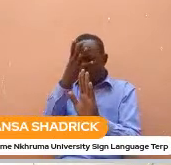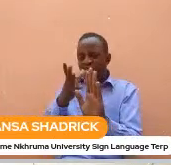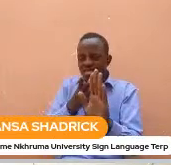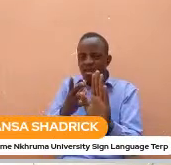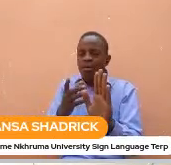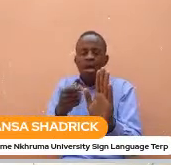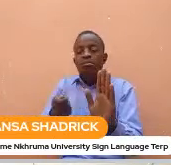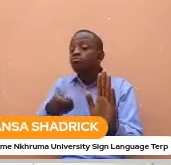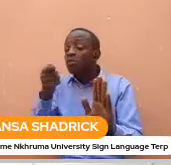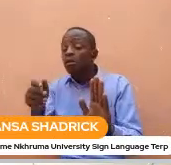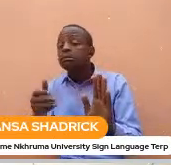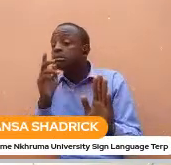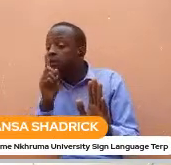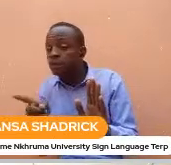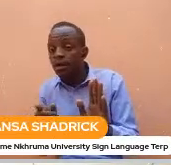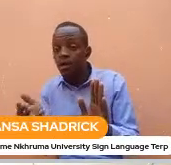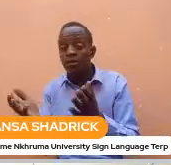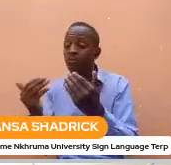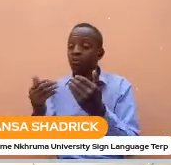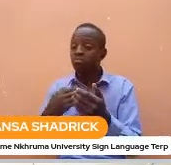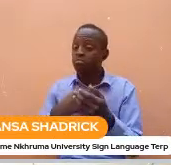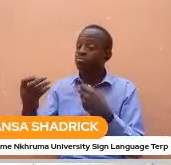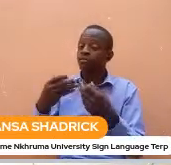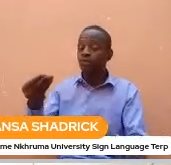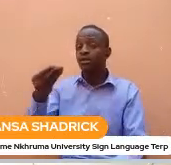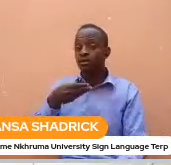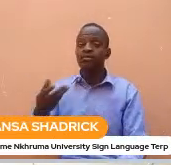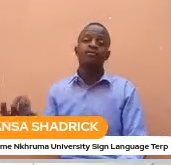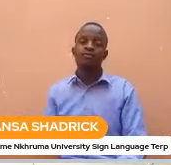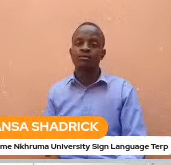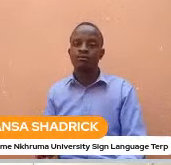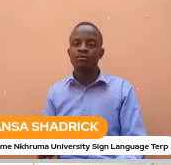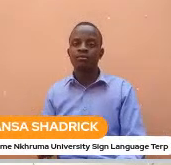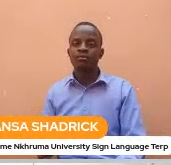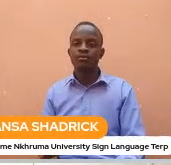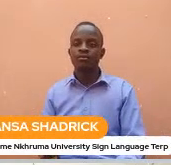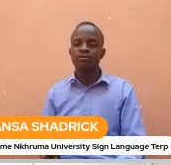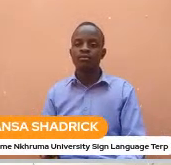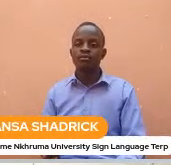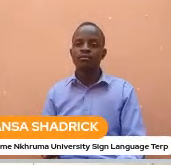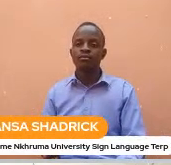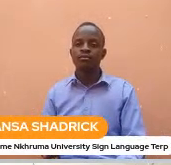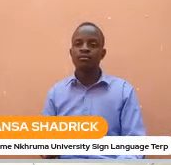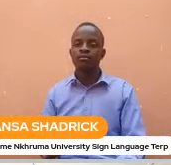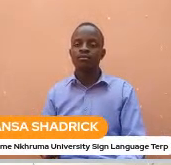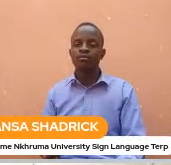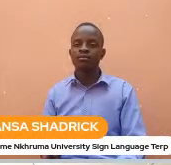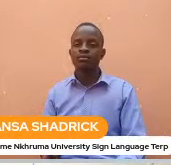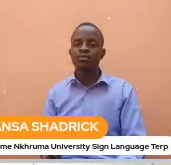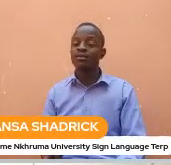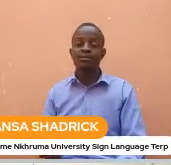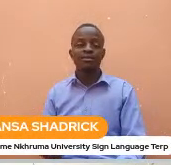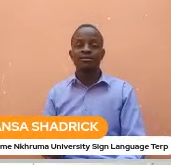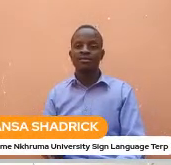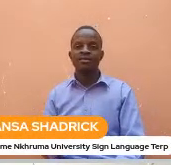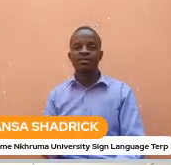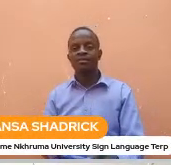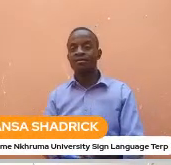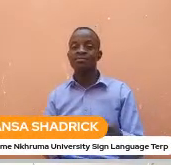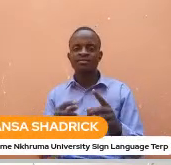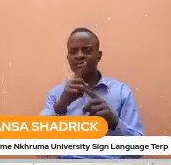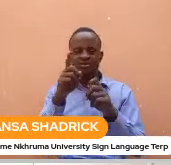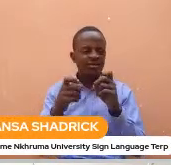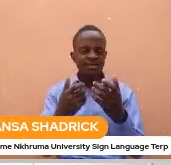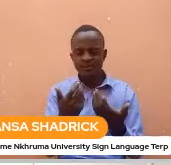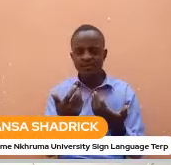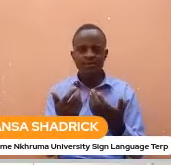Mm, okay. And maybe also, can you also just speak into both sides of the spectrum? So how has it been